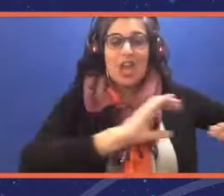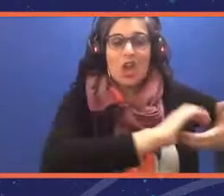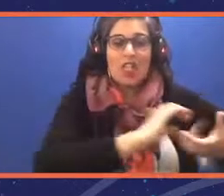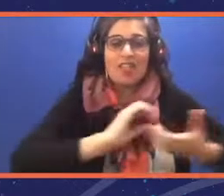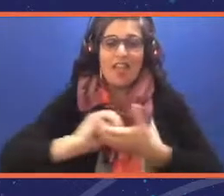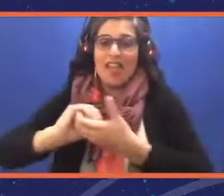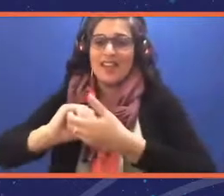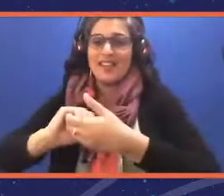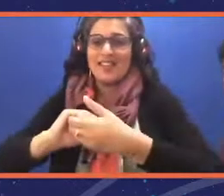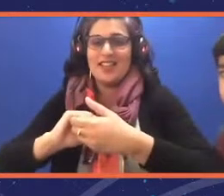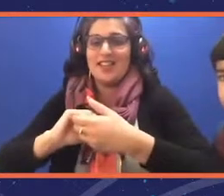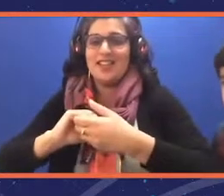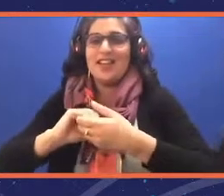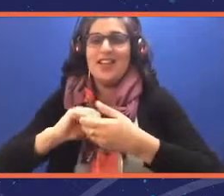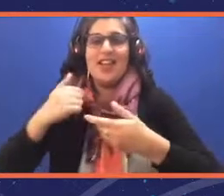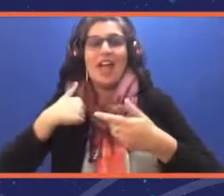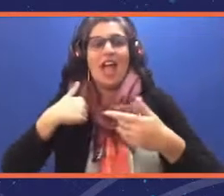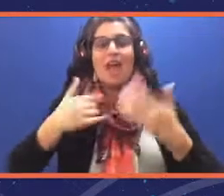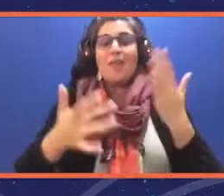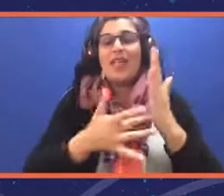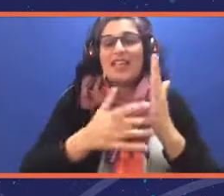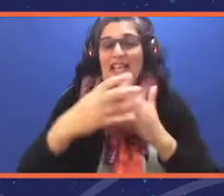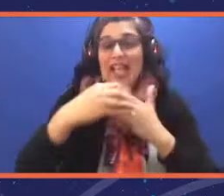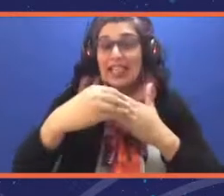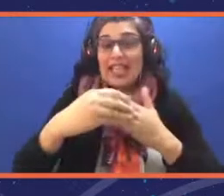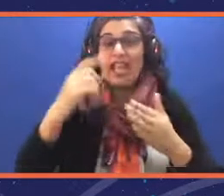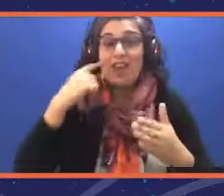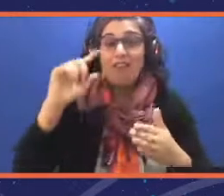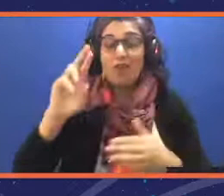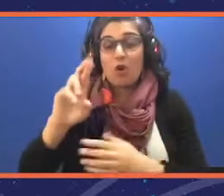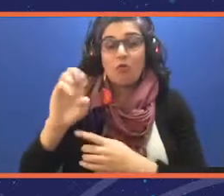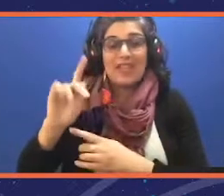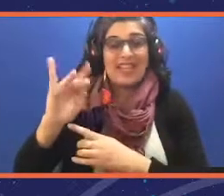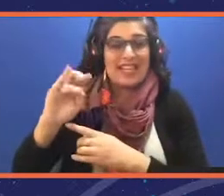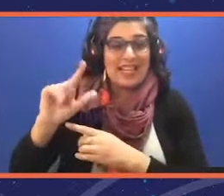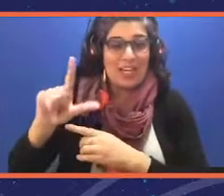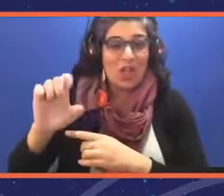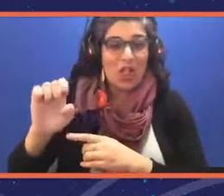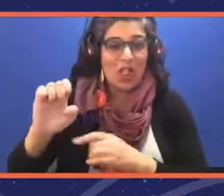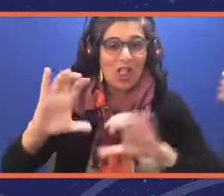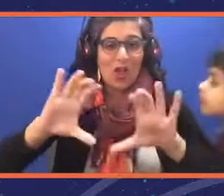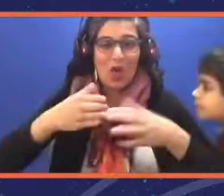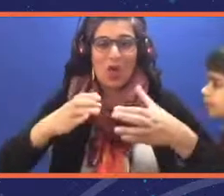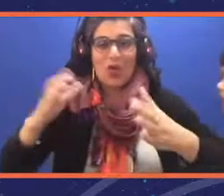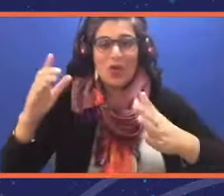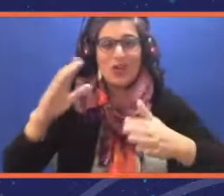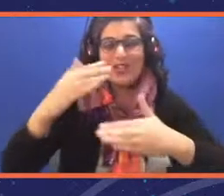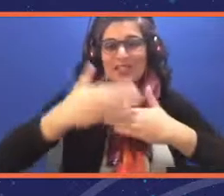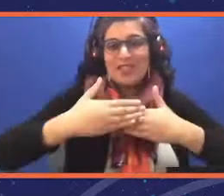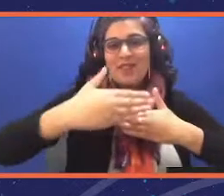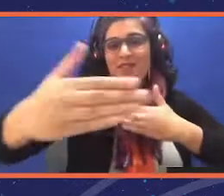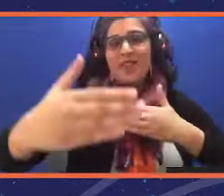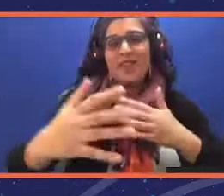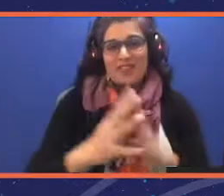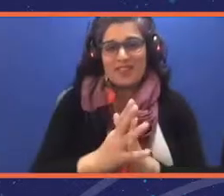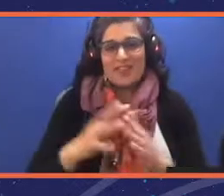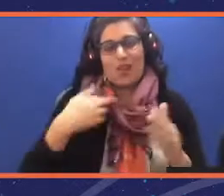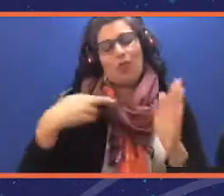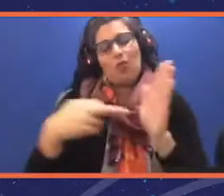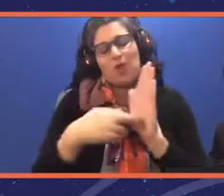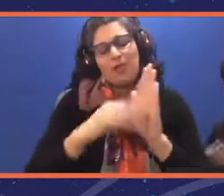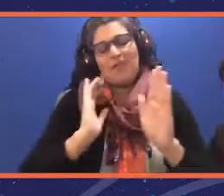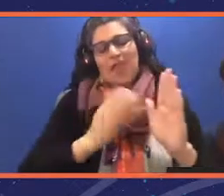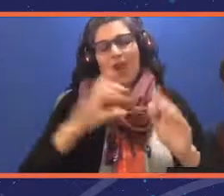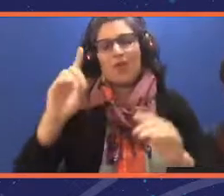and I've been the tech lead for our Rekindle course series and a representative of our